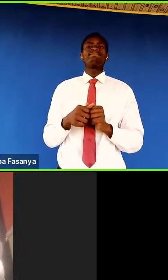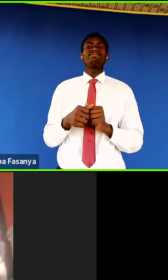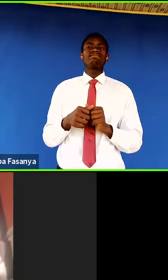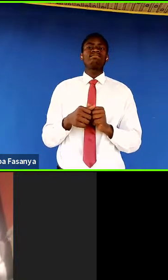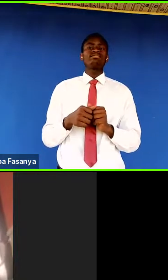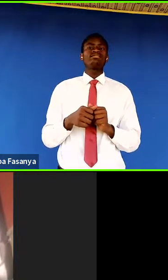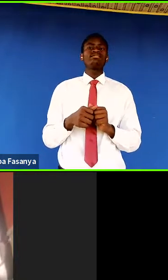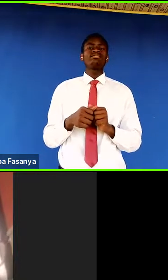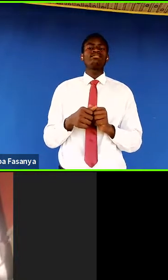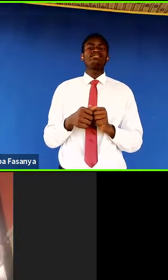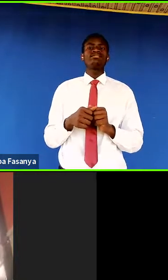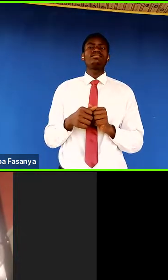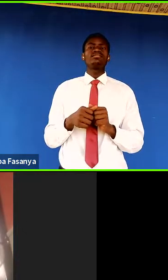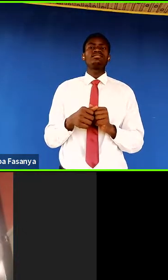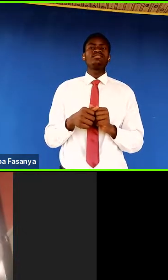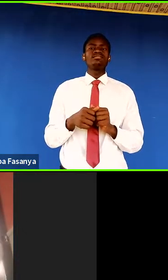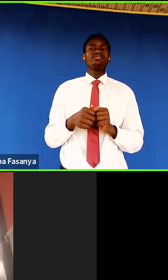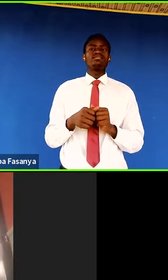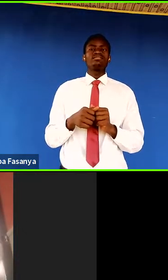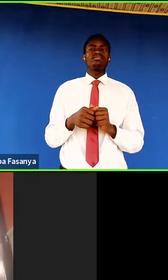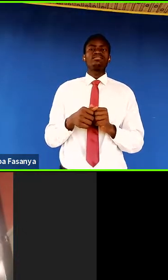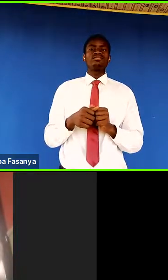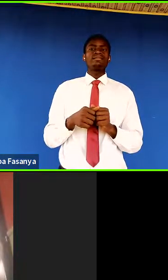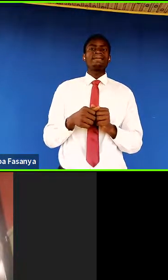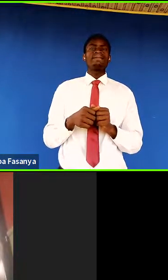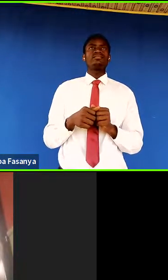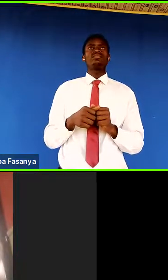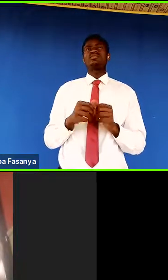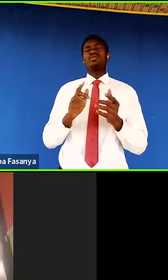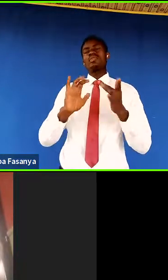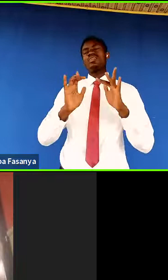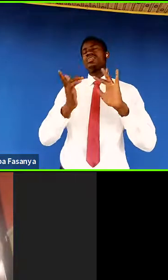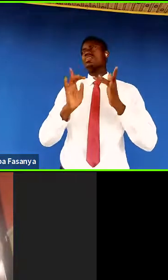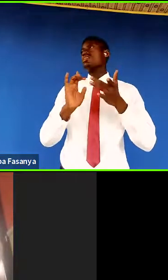certain challenges. We just lost you. We lost you.